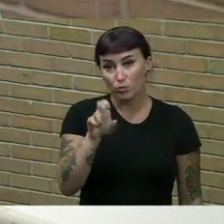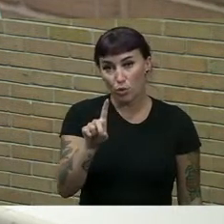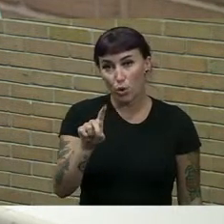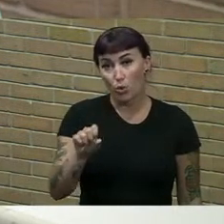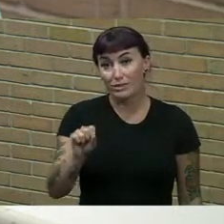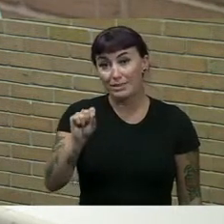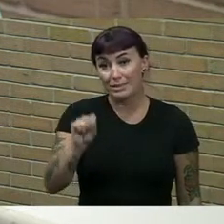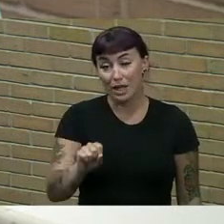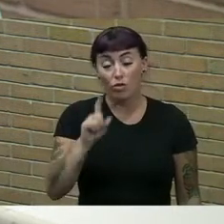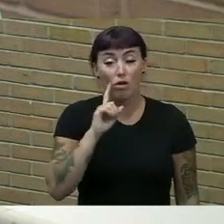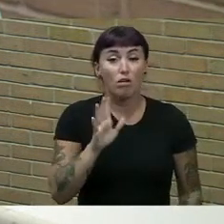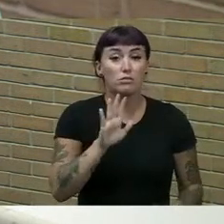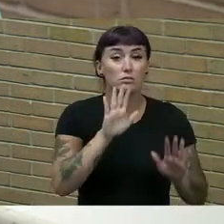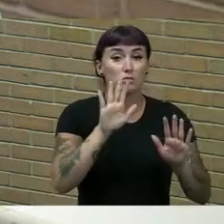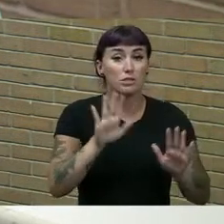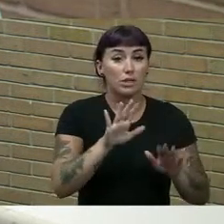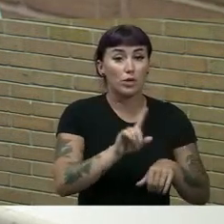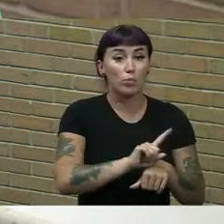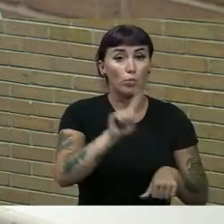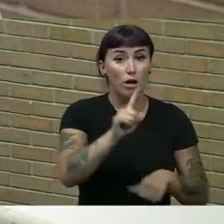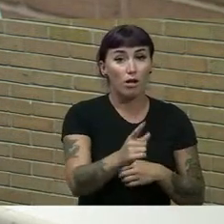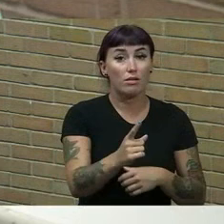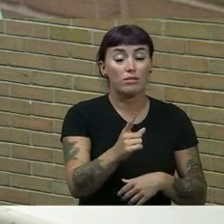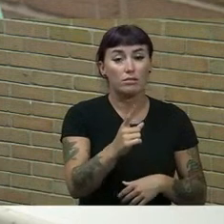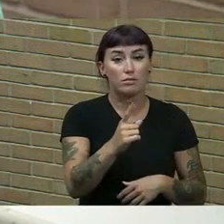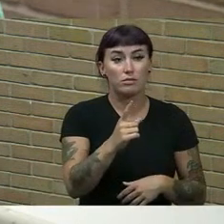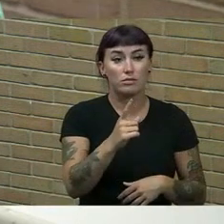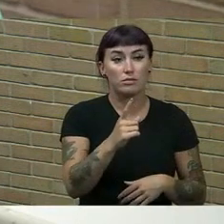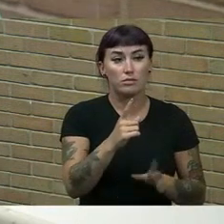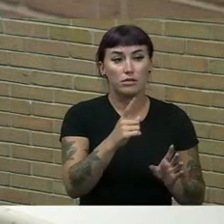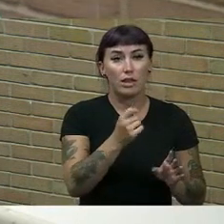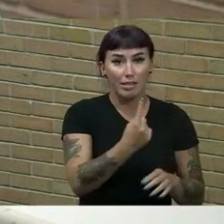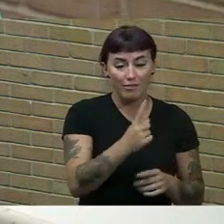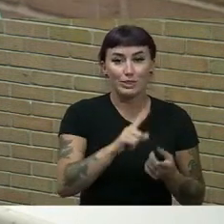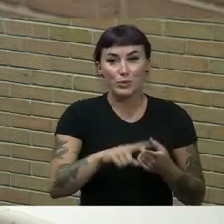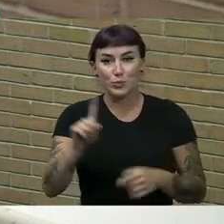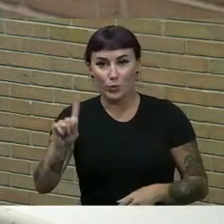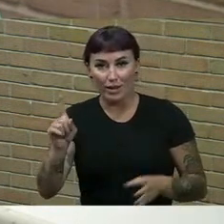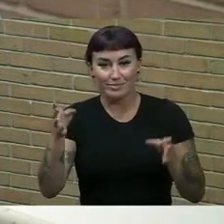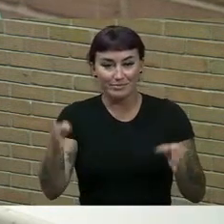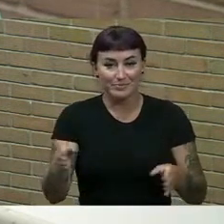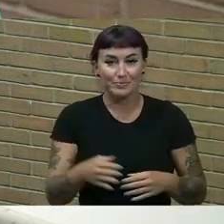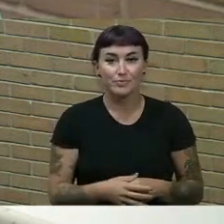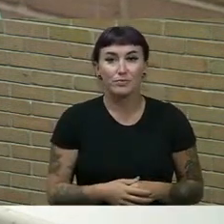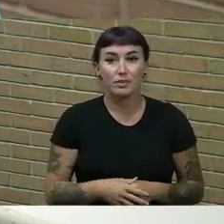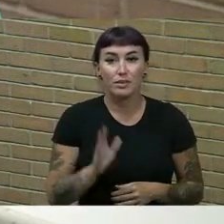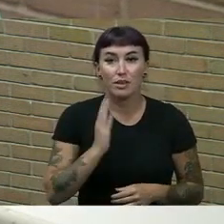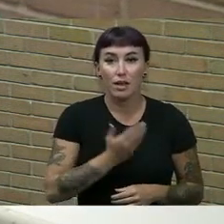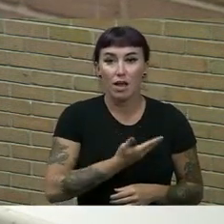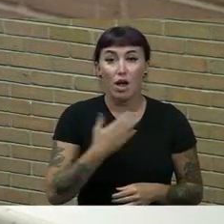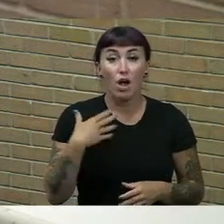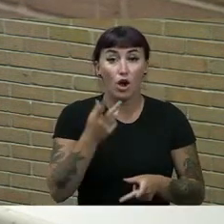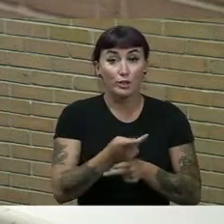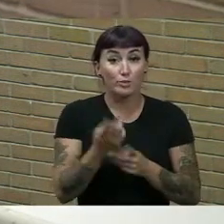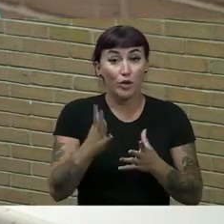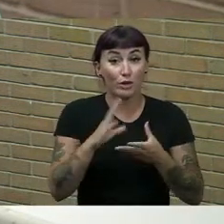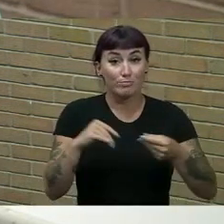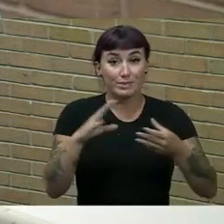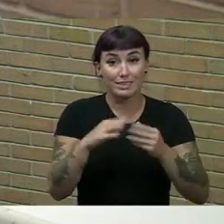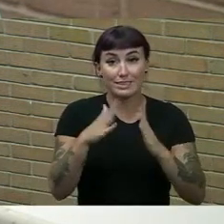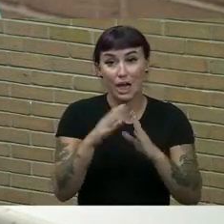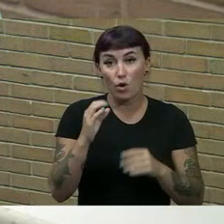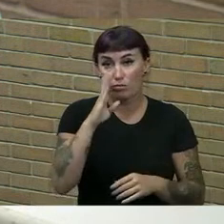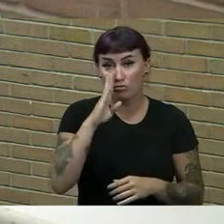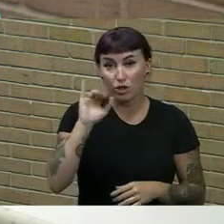from 9 a.m. to 1 p.m. Upcoming events, our supervisor already mentioned our Town of